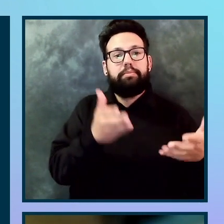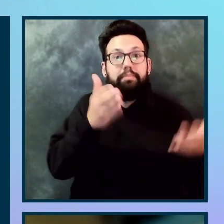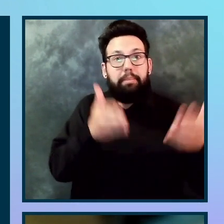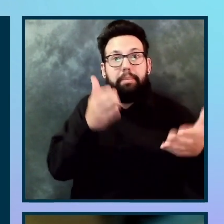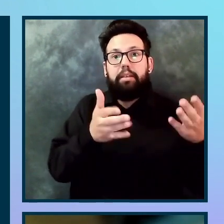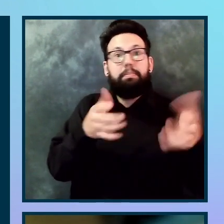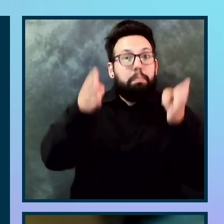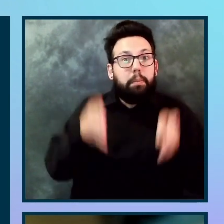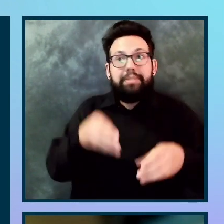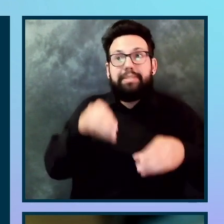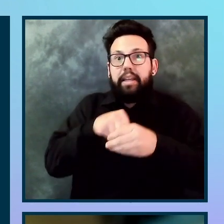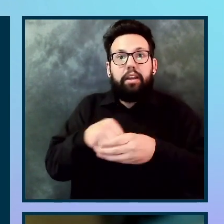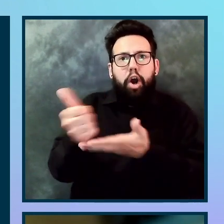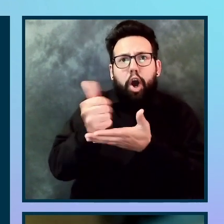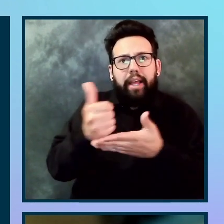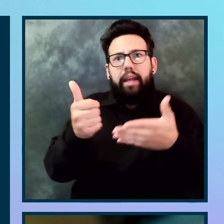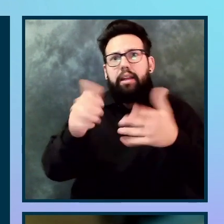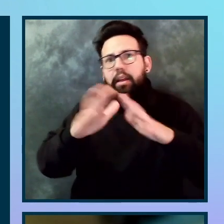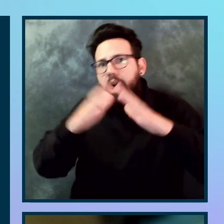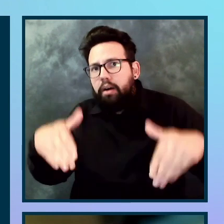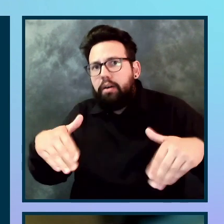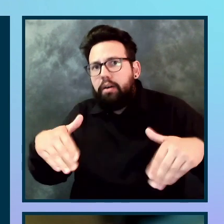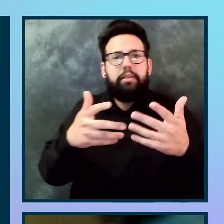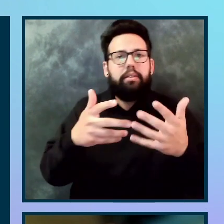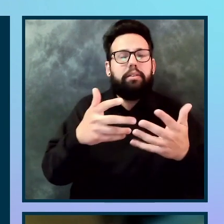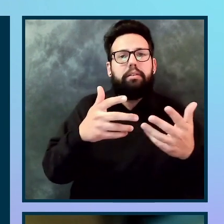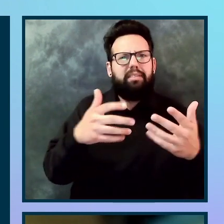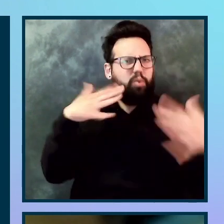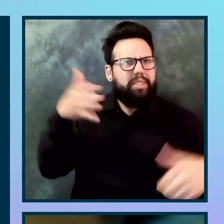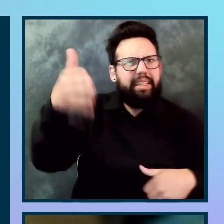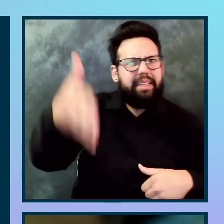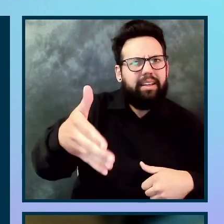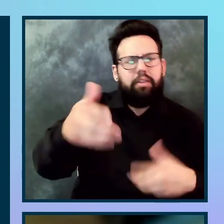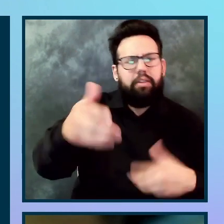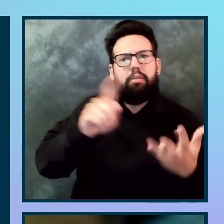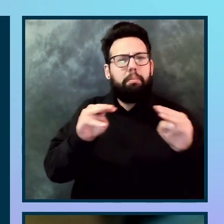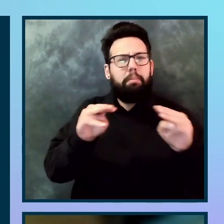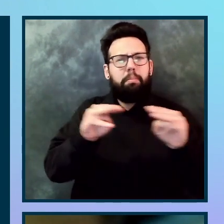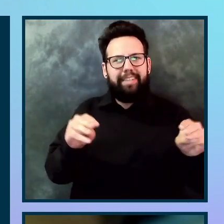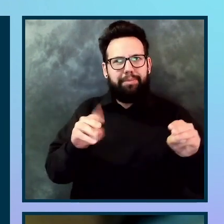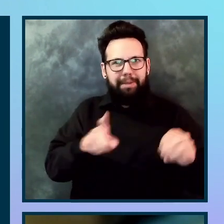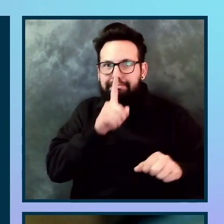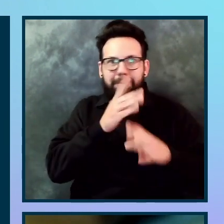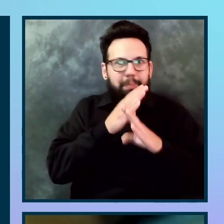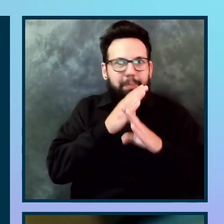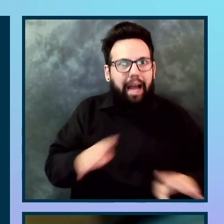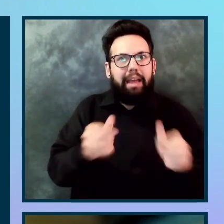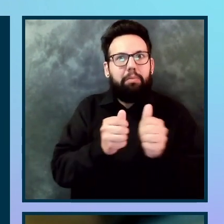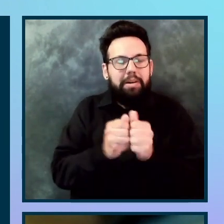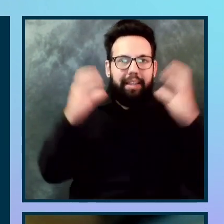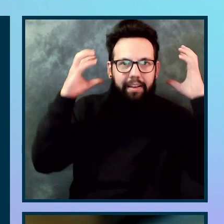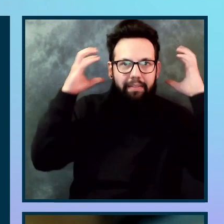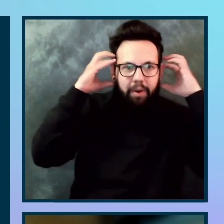very noisy there, or in a museum, or in a quiet place without headphones. People with cognitive